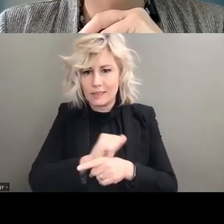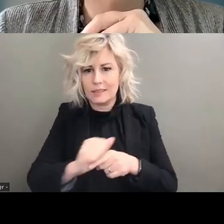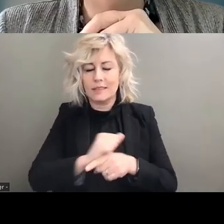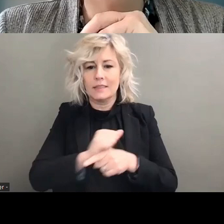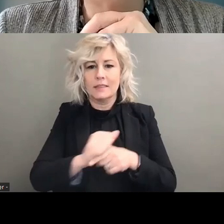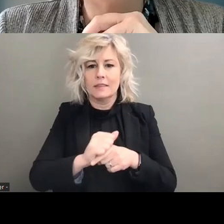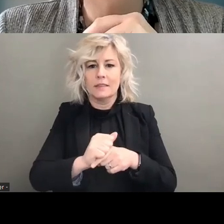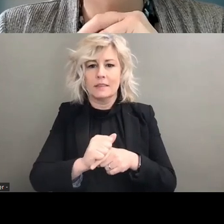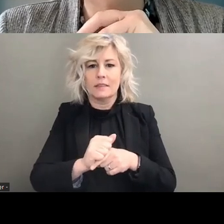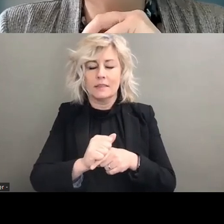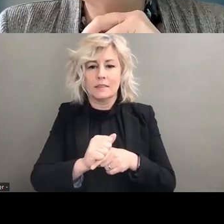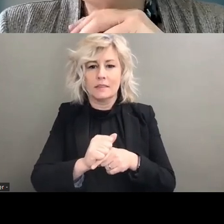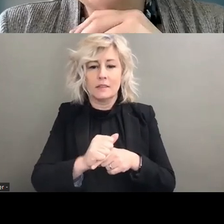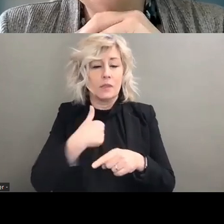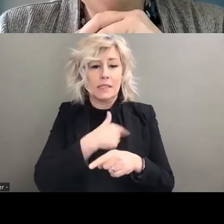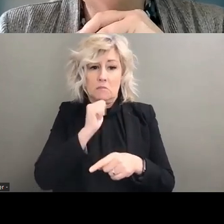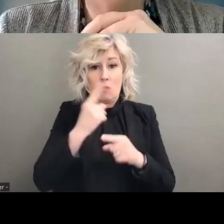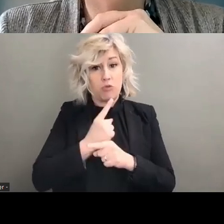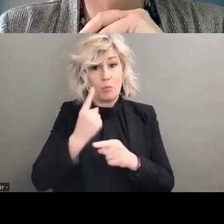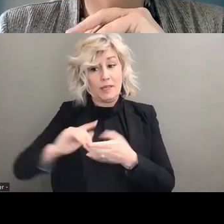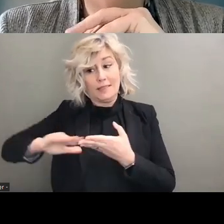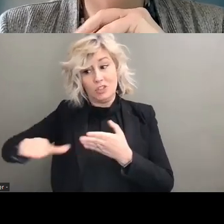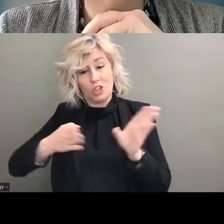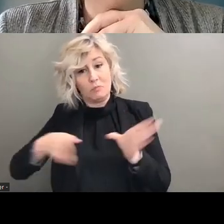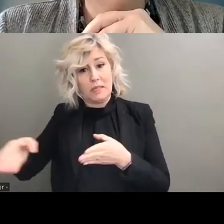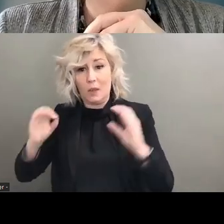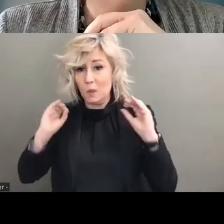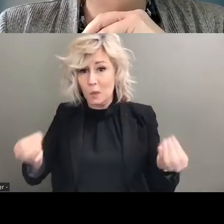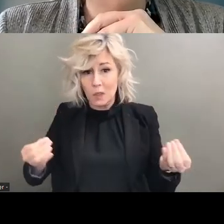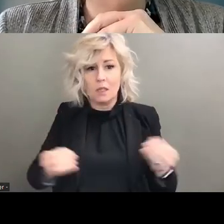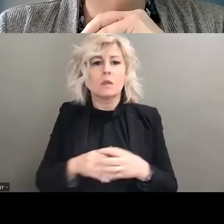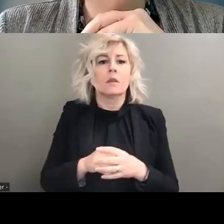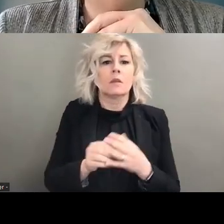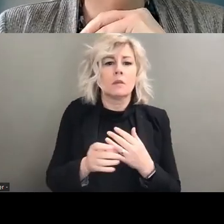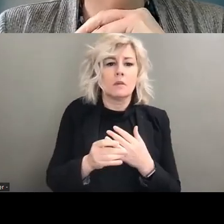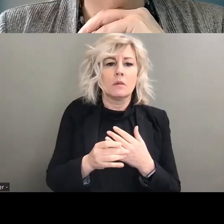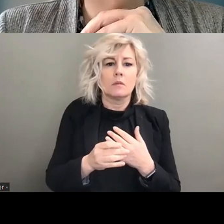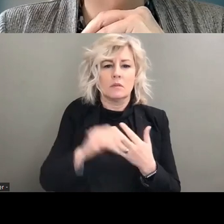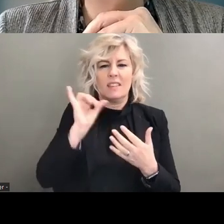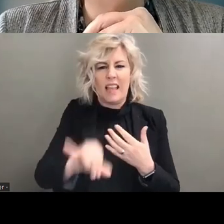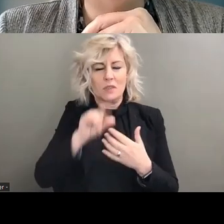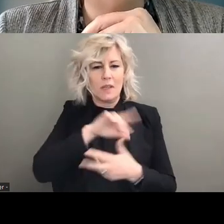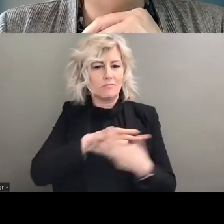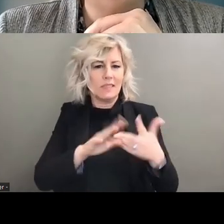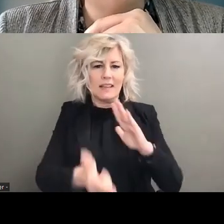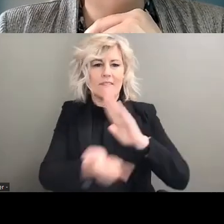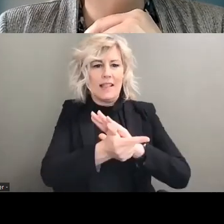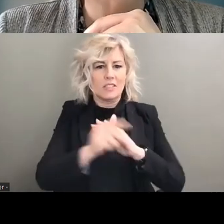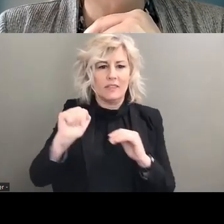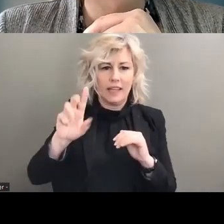of, we claim, appropriate discharge planning from these facilities. That is, in essence, a violation of